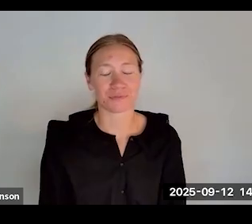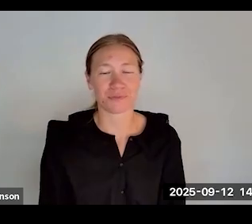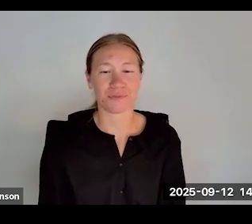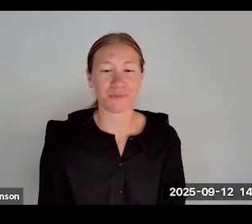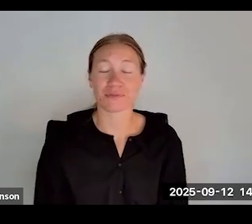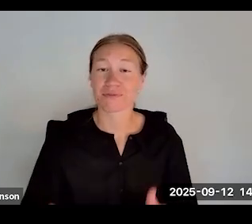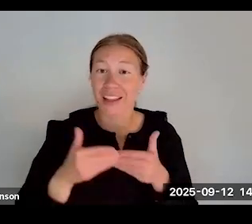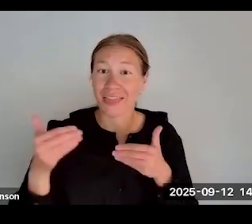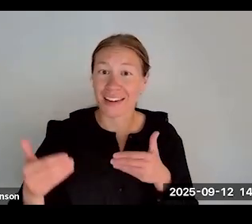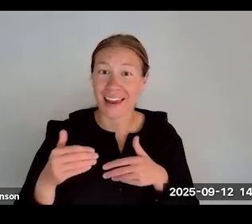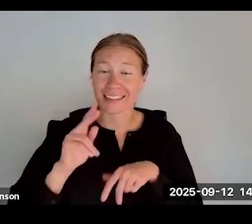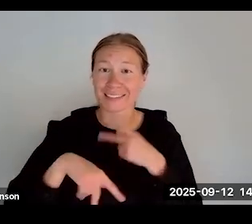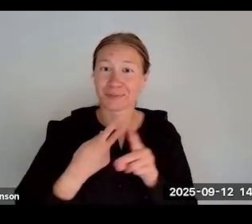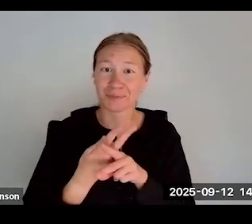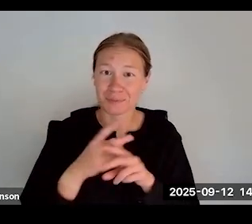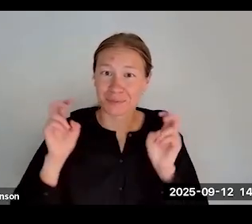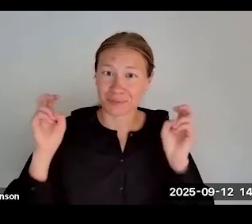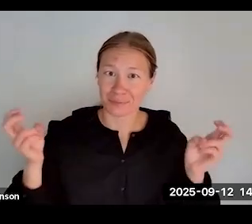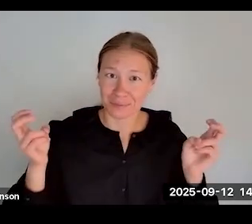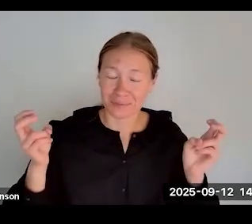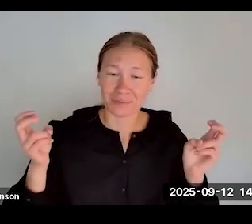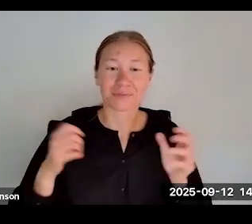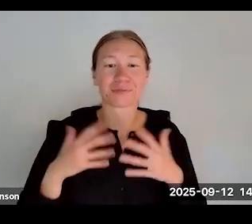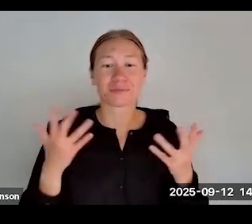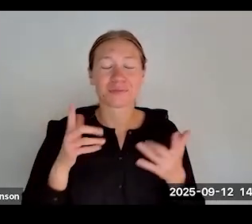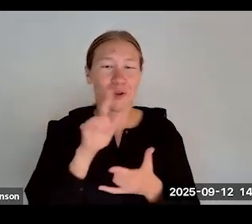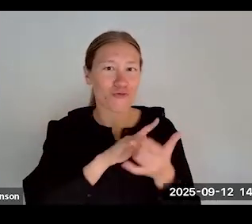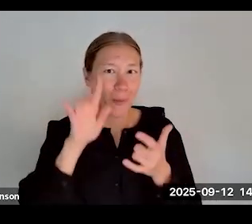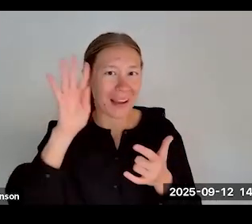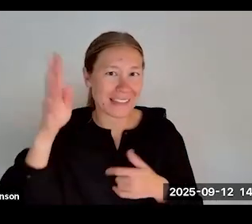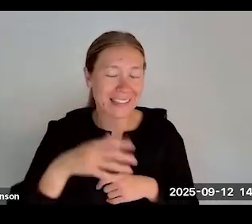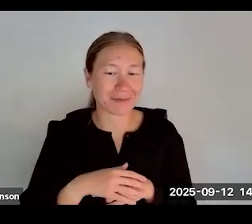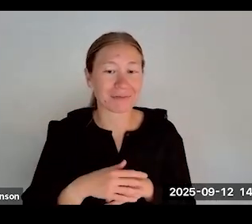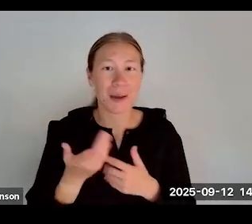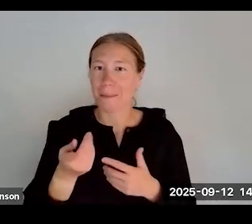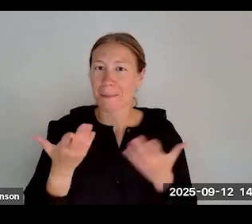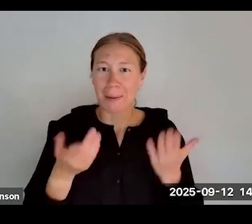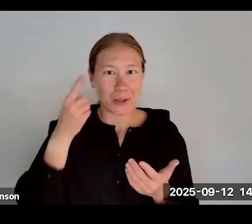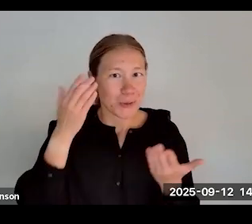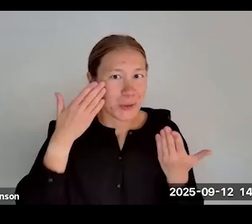The next genre is Romantasy, which, if you're unfamiliar with the term, is a